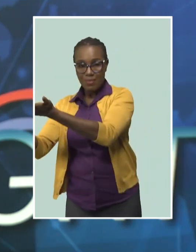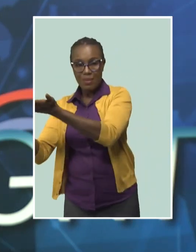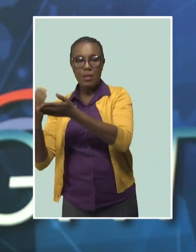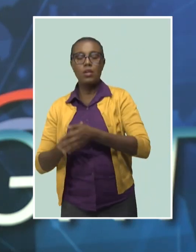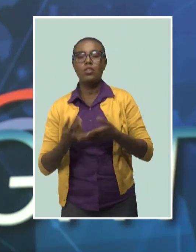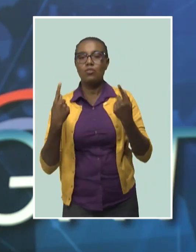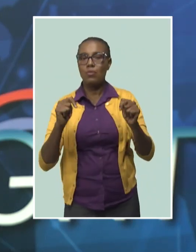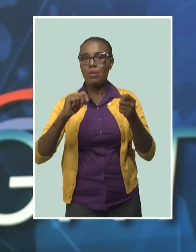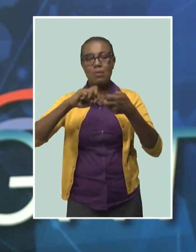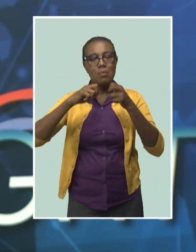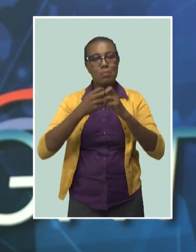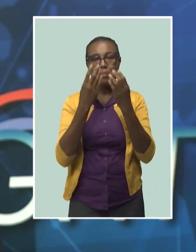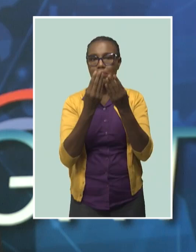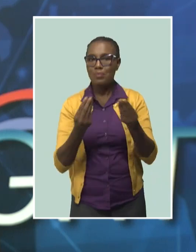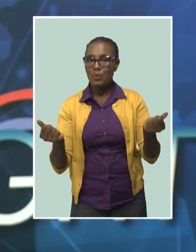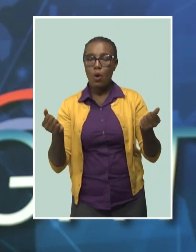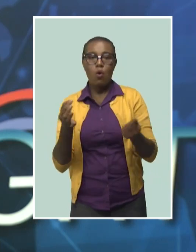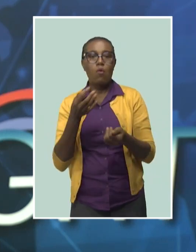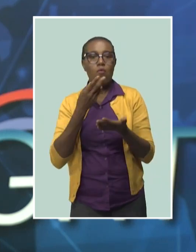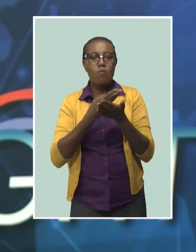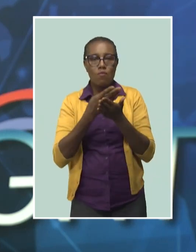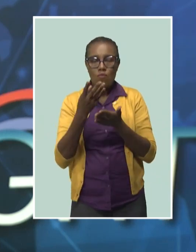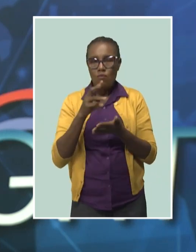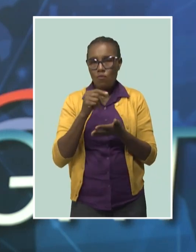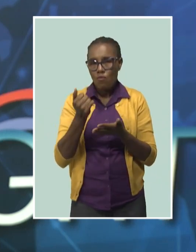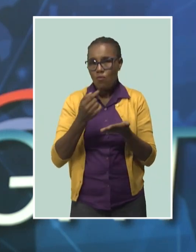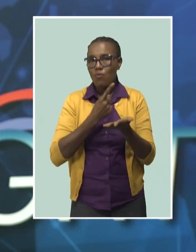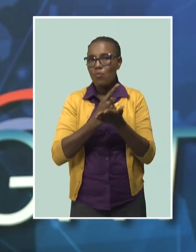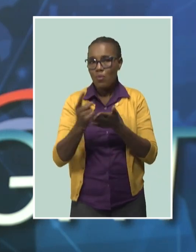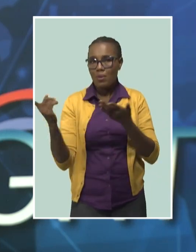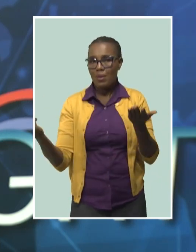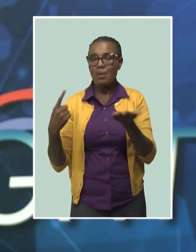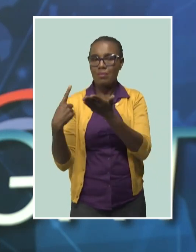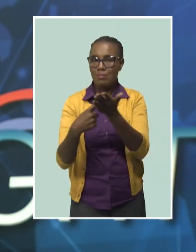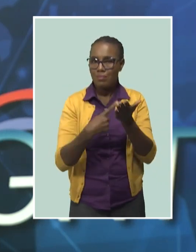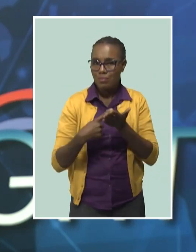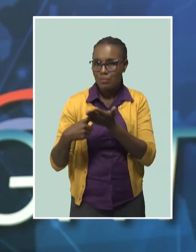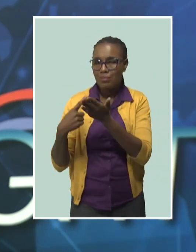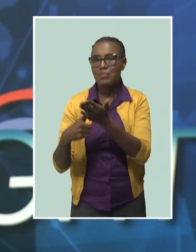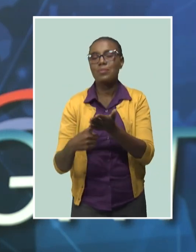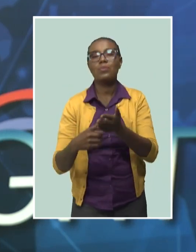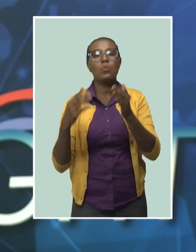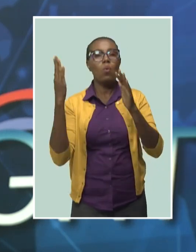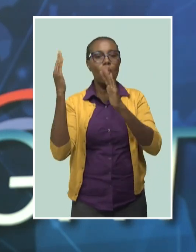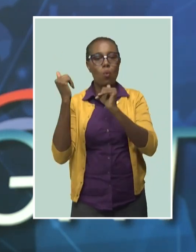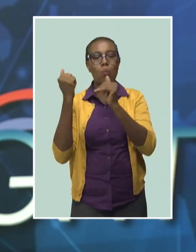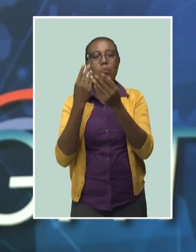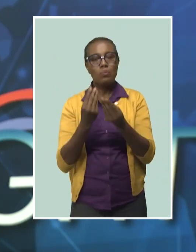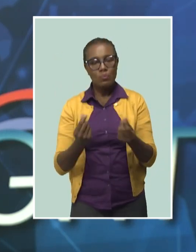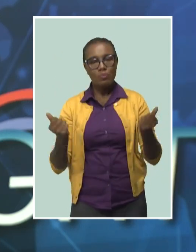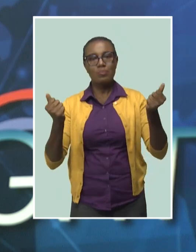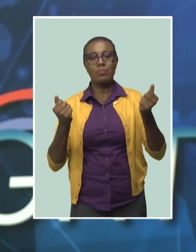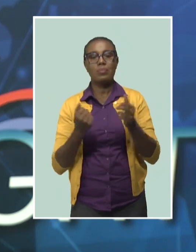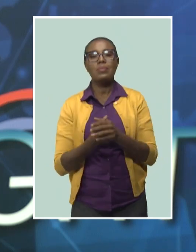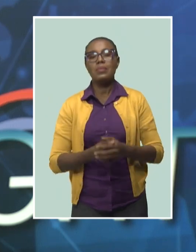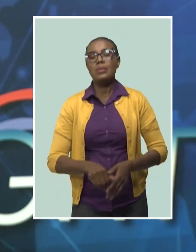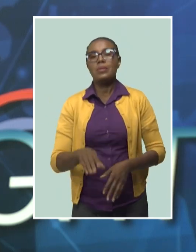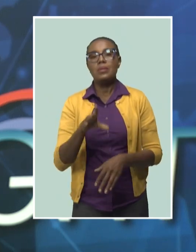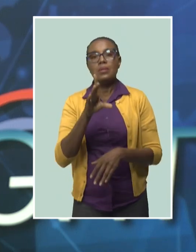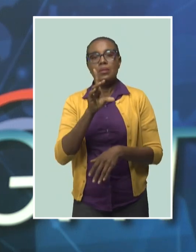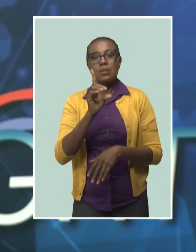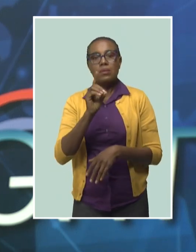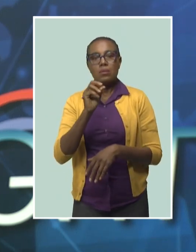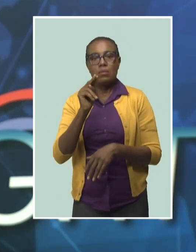being held here in a few weeks. Addressing a press conference, Director General of Foreign Affairs and Foreign Trade, Donna Ford,